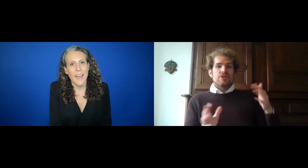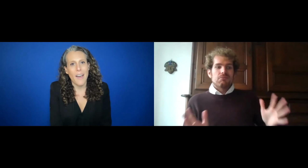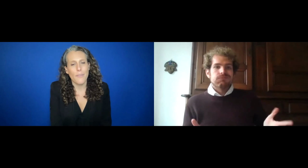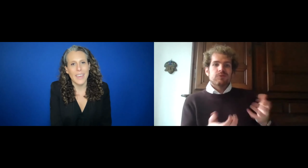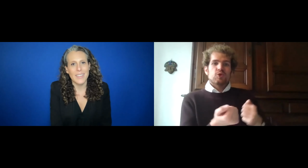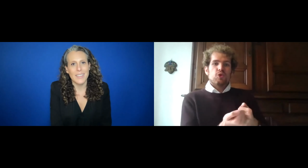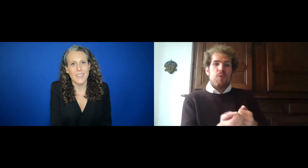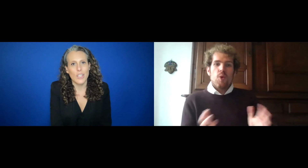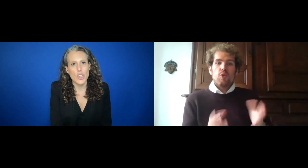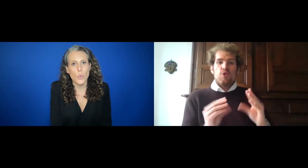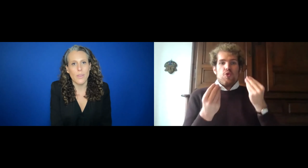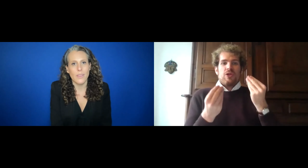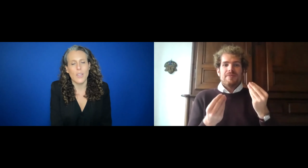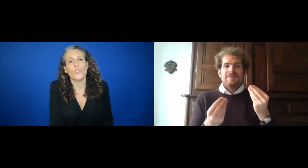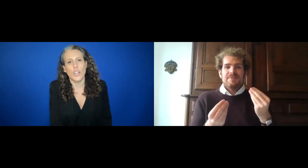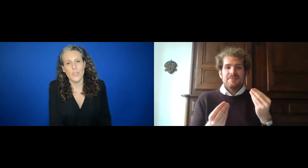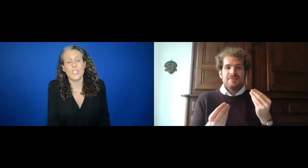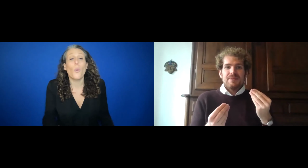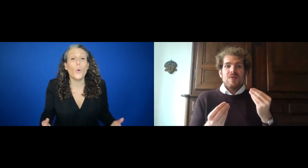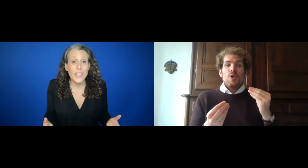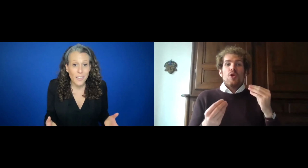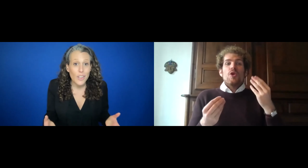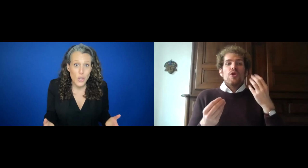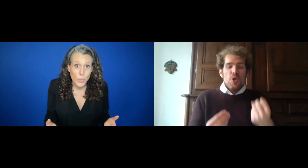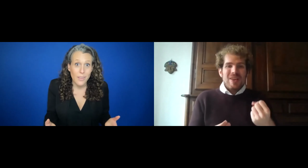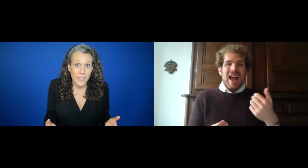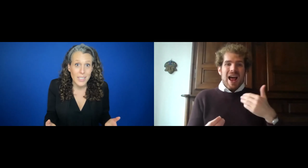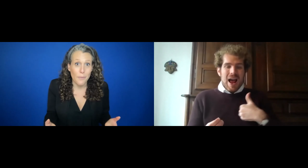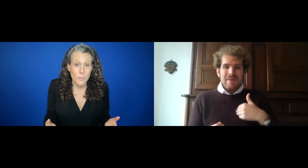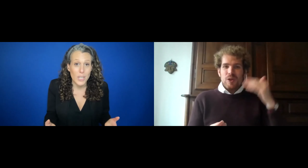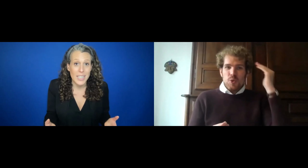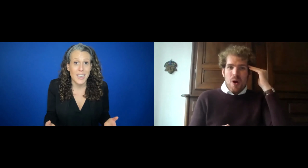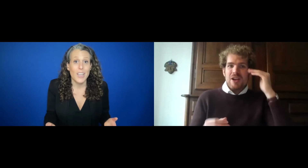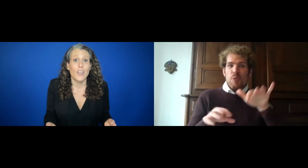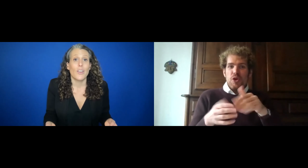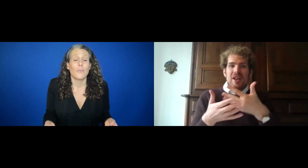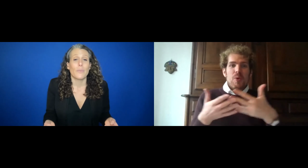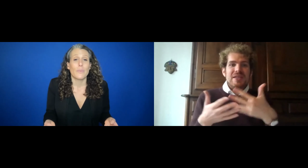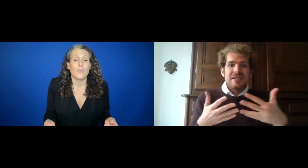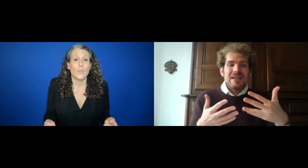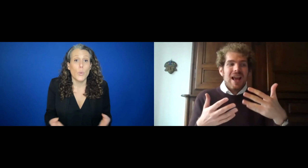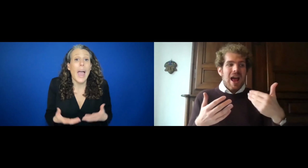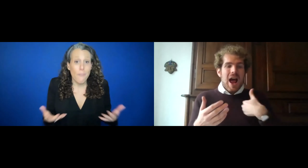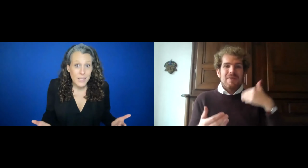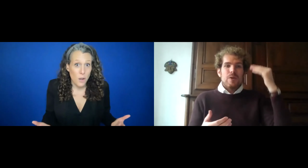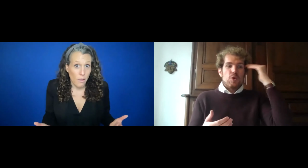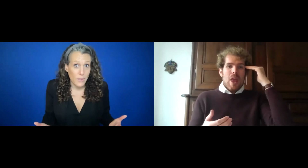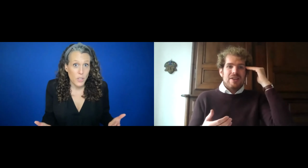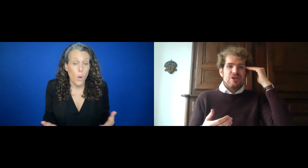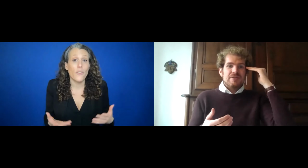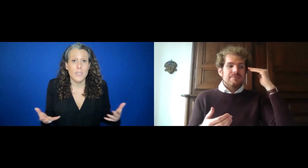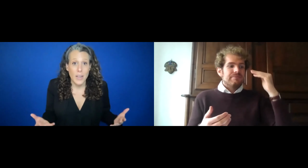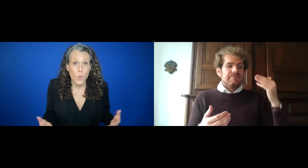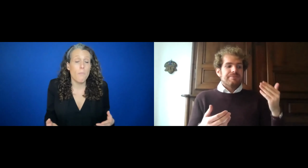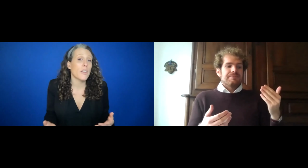need to have is the youth, the older generation, supporting the youth in the deaf community who have this knowledge,